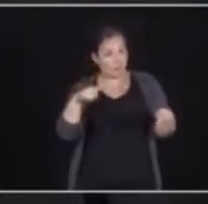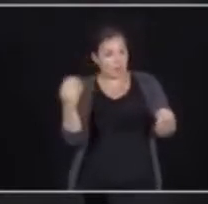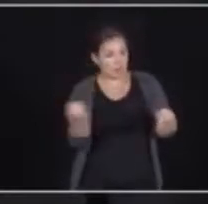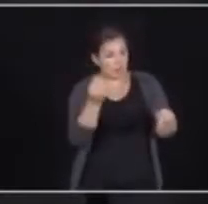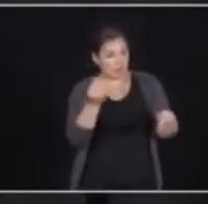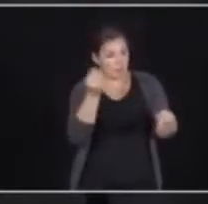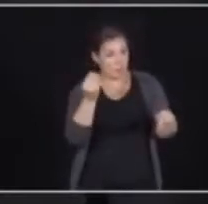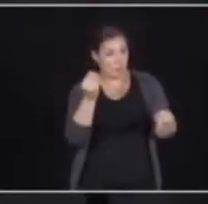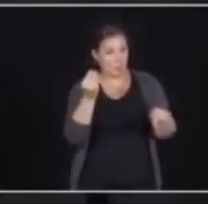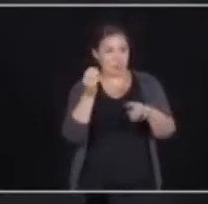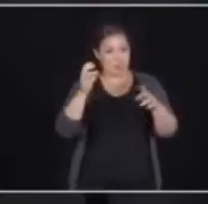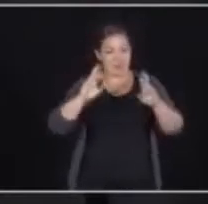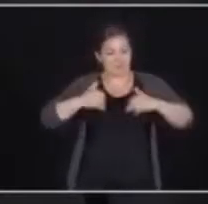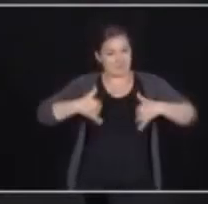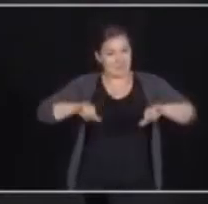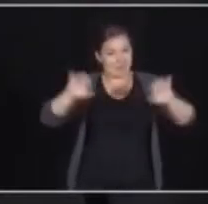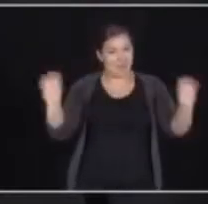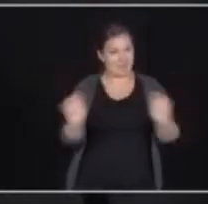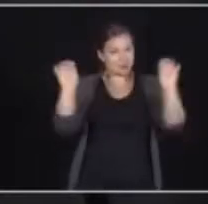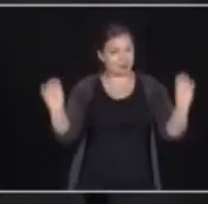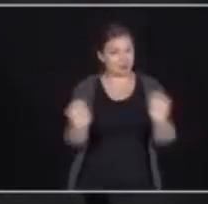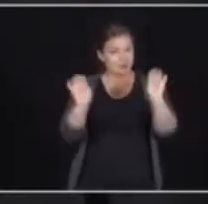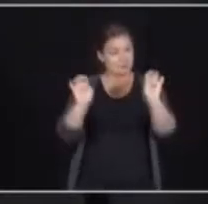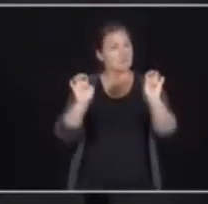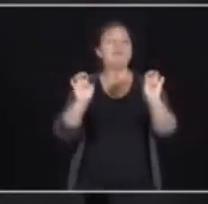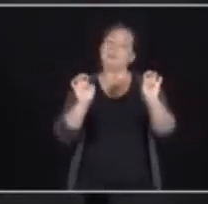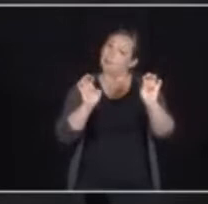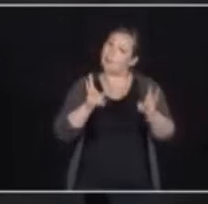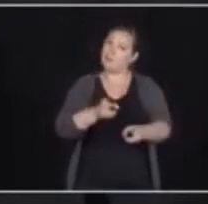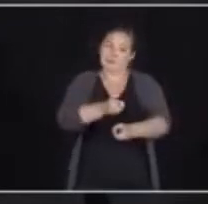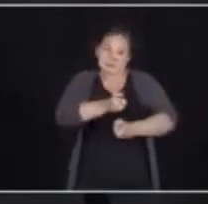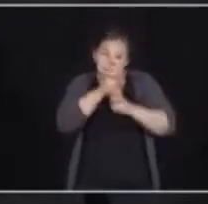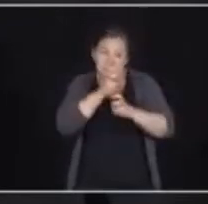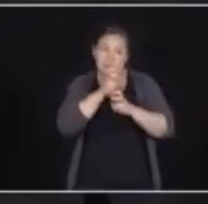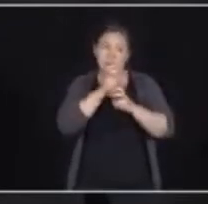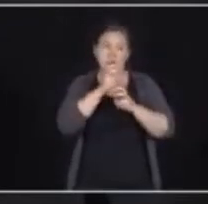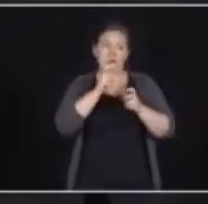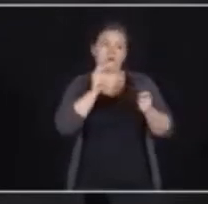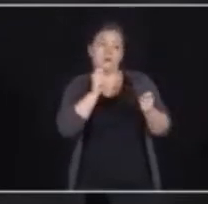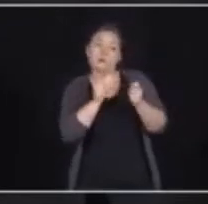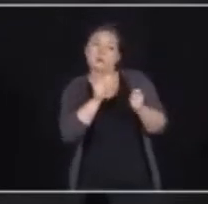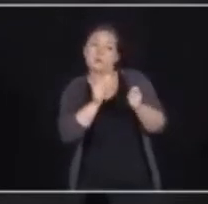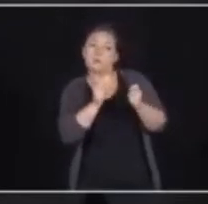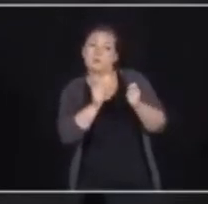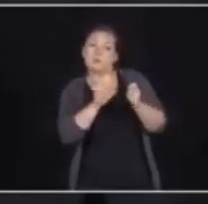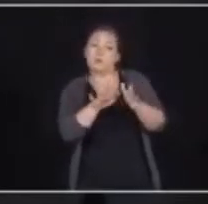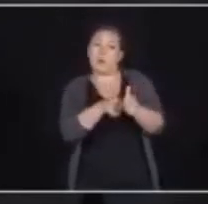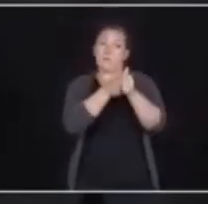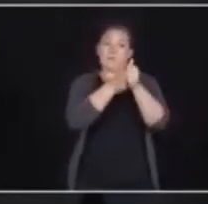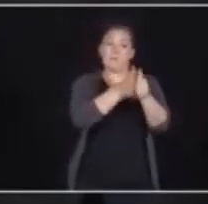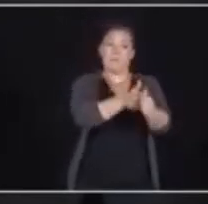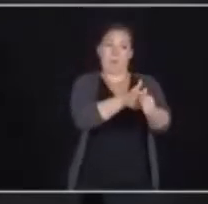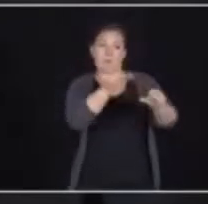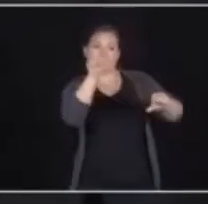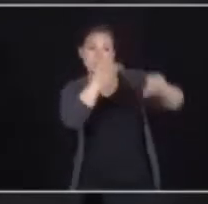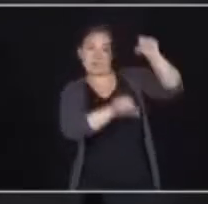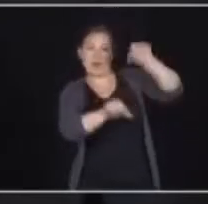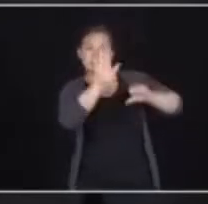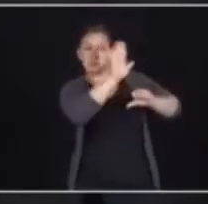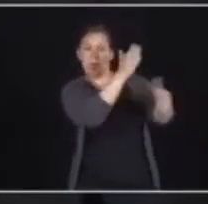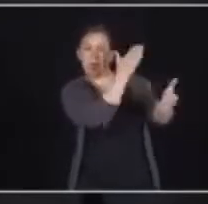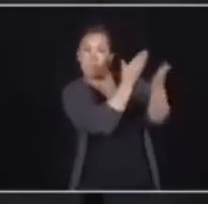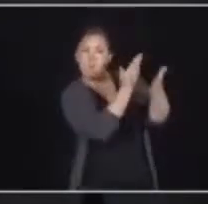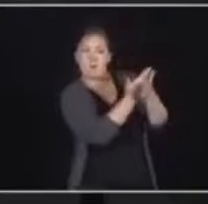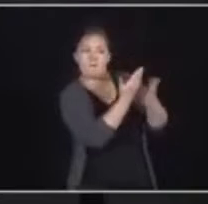vigilant and we need to adapt as time goes on, taking the very best evidence and science that there is to inform us as to